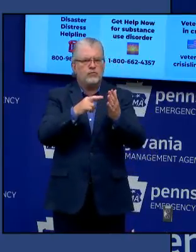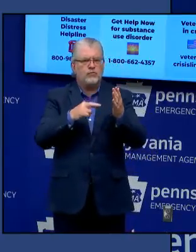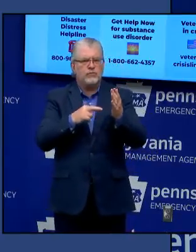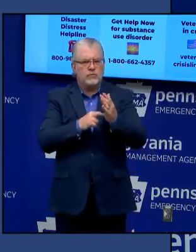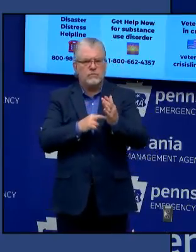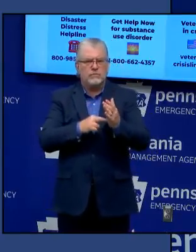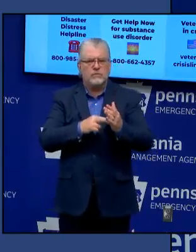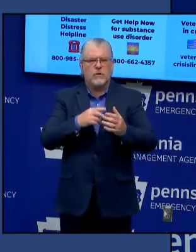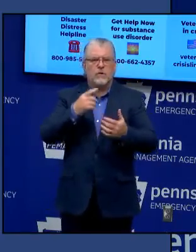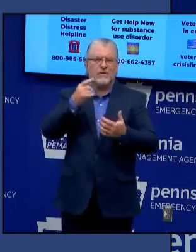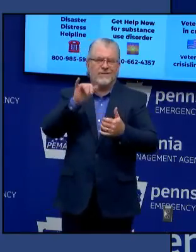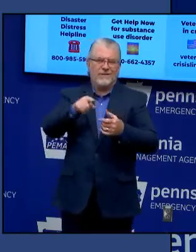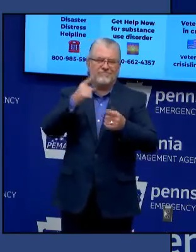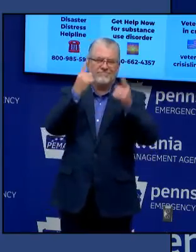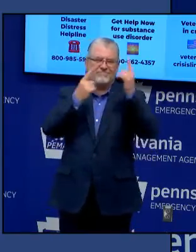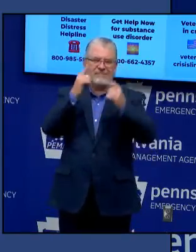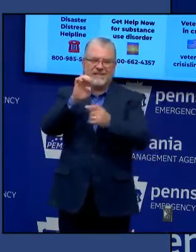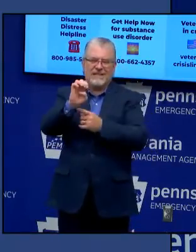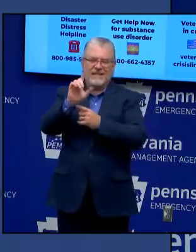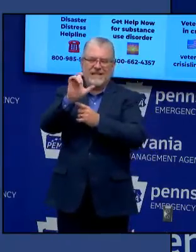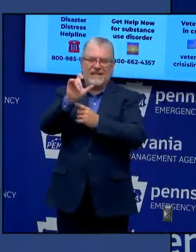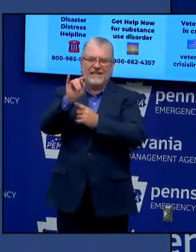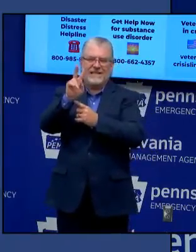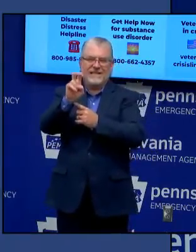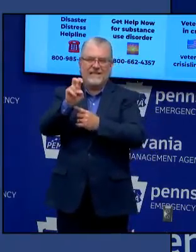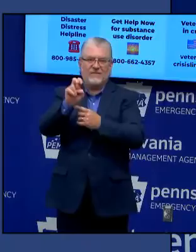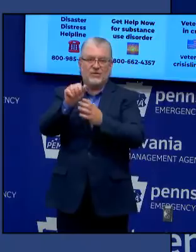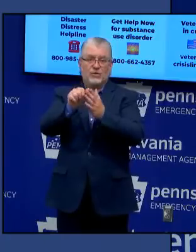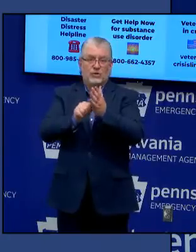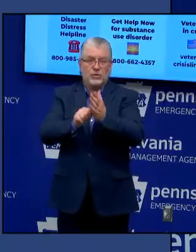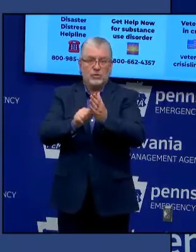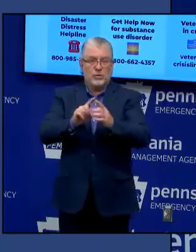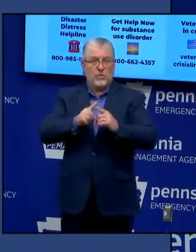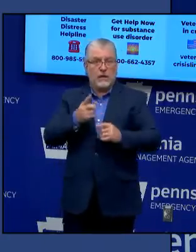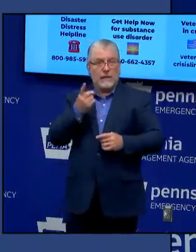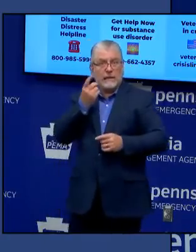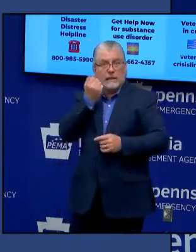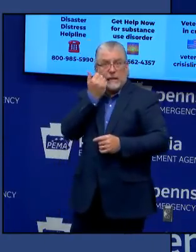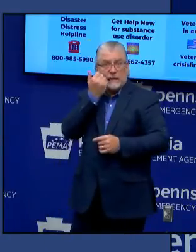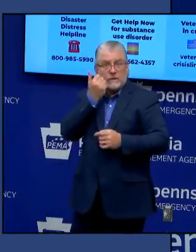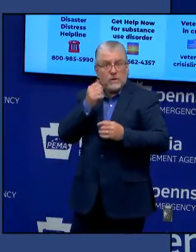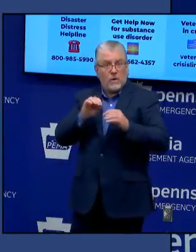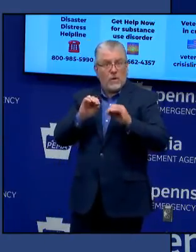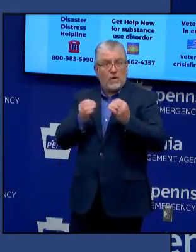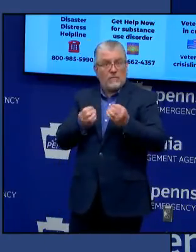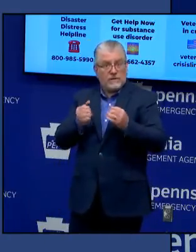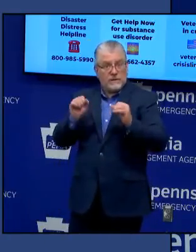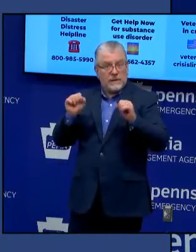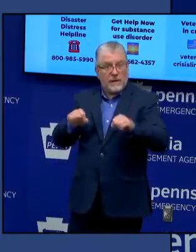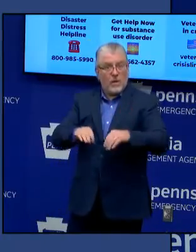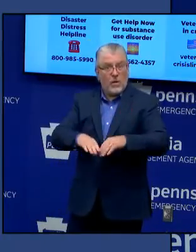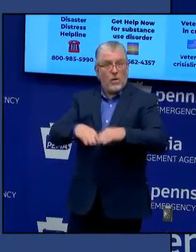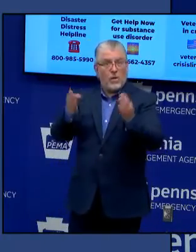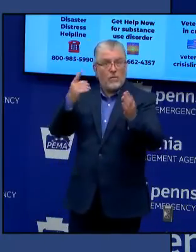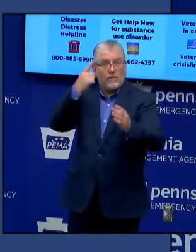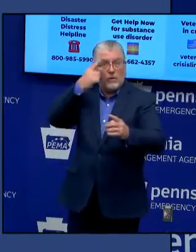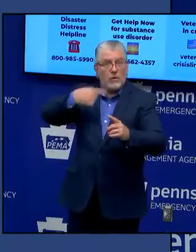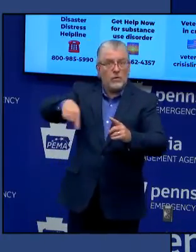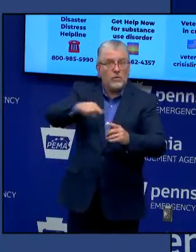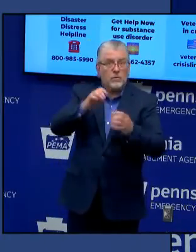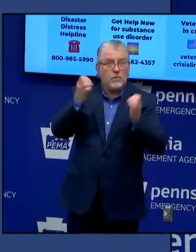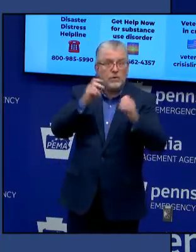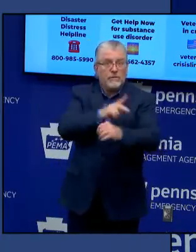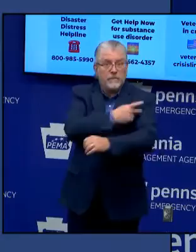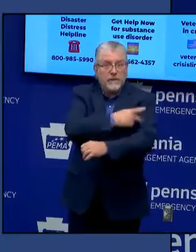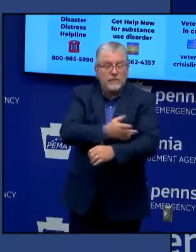see patients? So the dental officers were not impacted by the rule in terms of elective procedures for hospitals